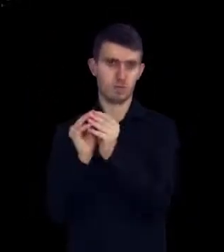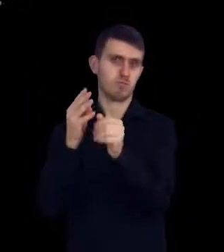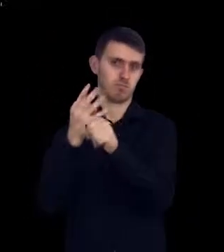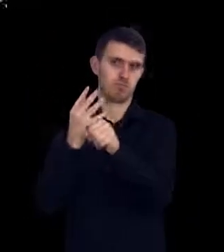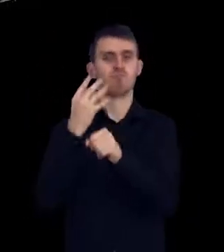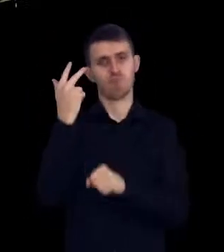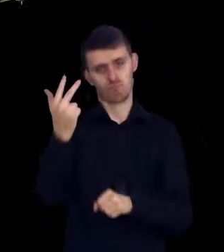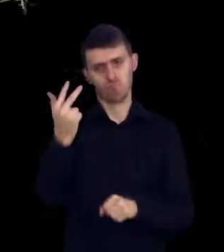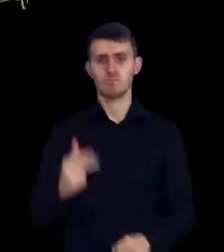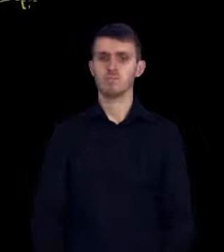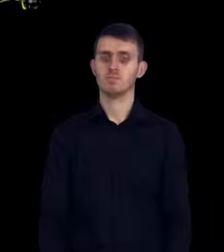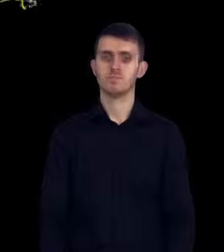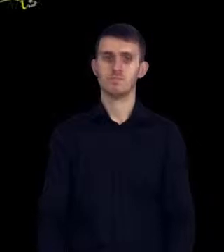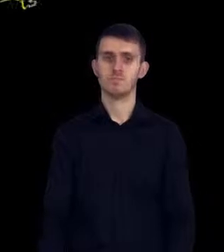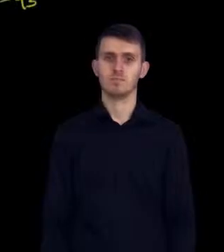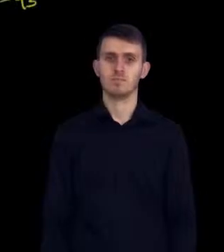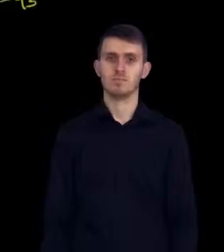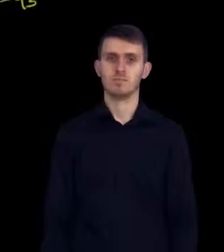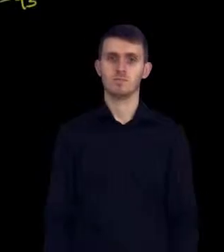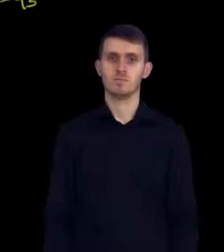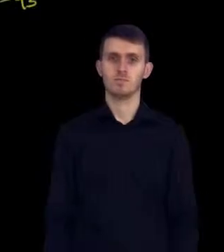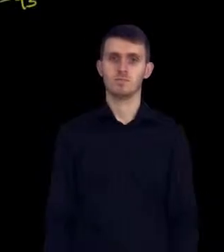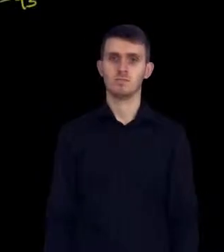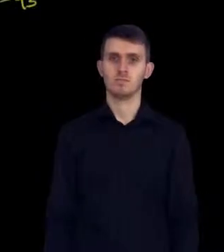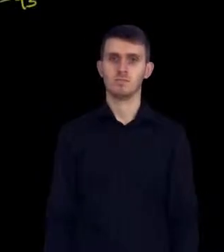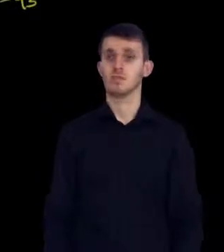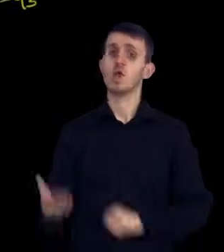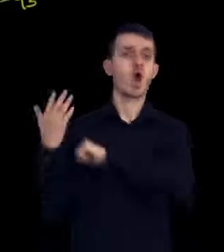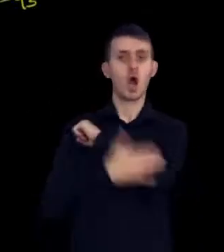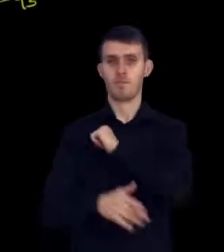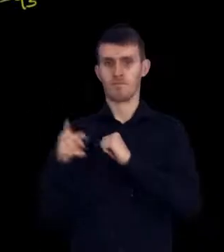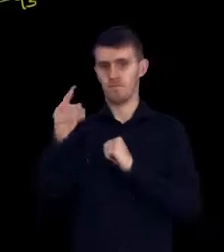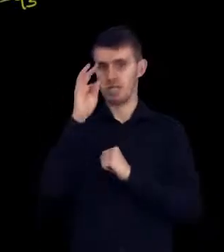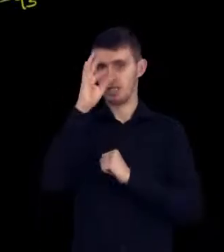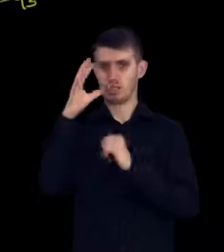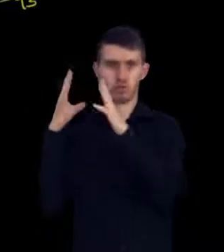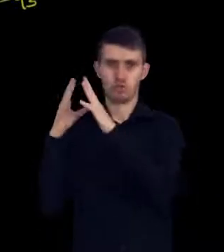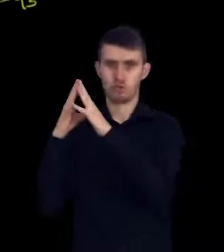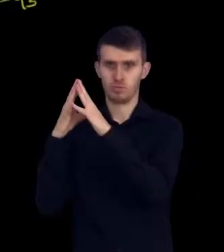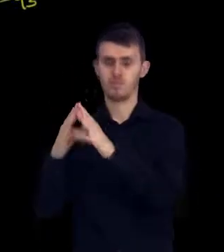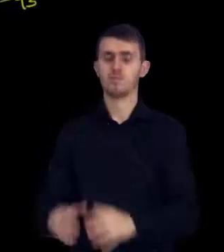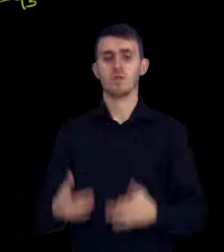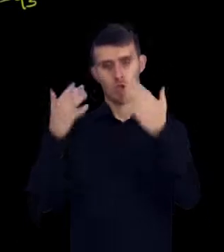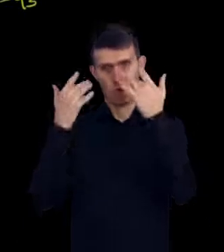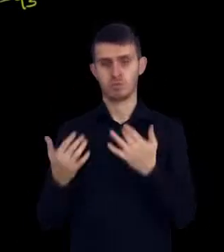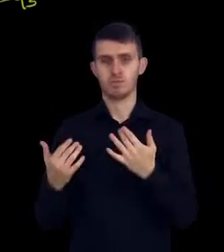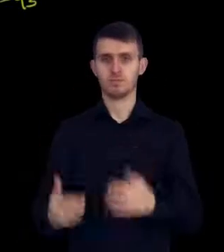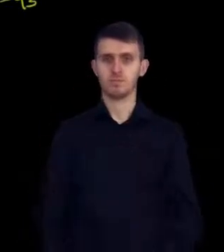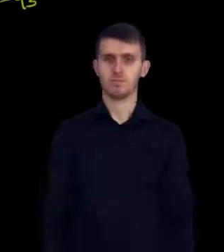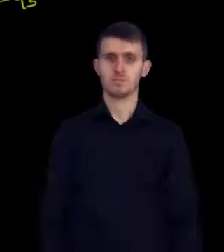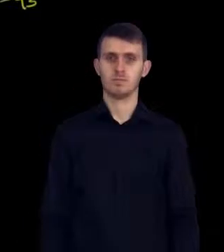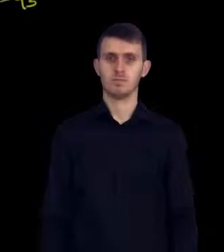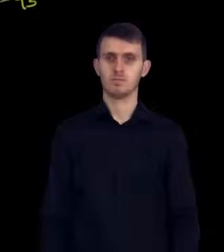+ 3 there So this is equal to 43 and so We have the last with t is equ to 10 I'll do that In